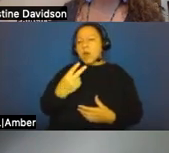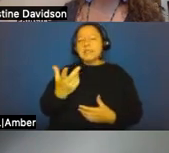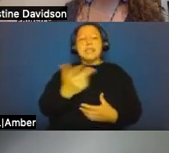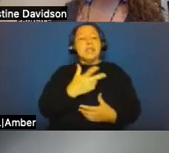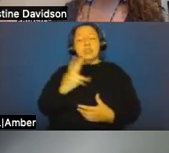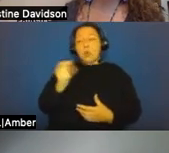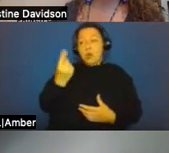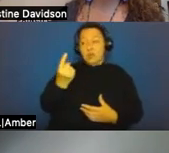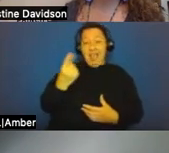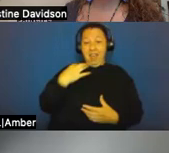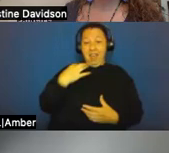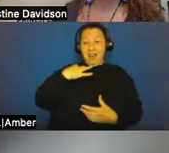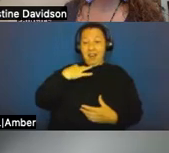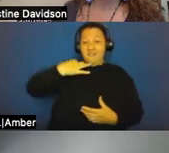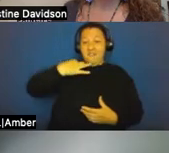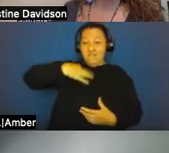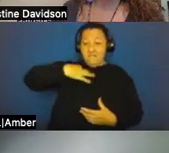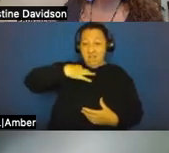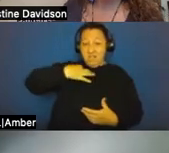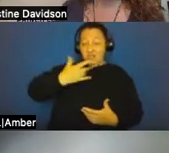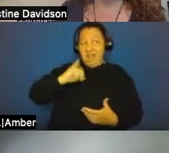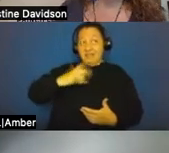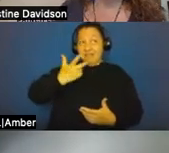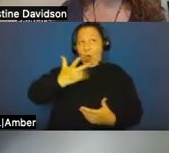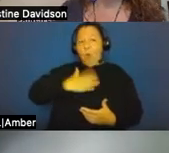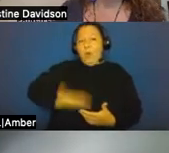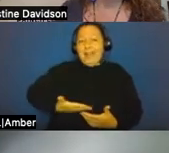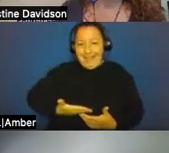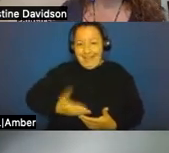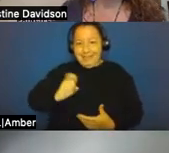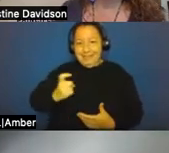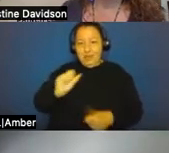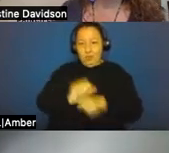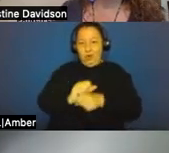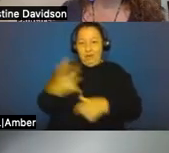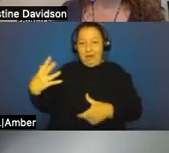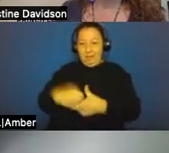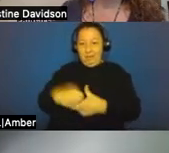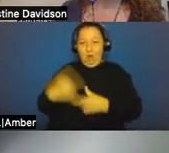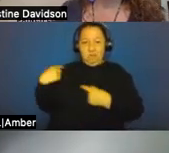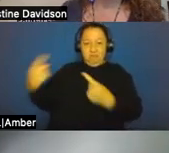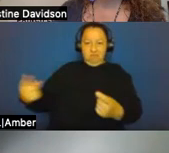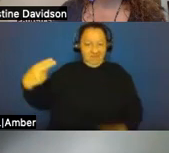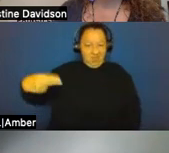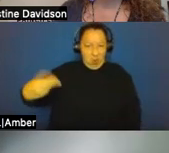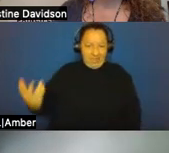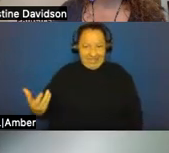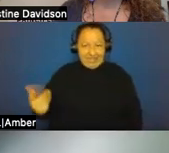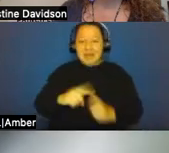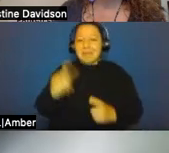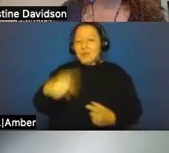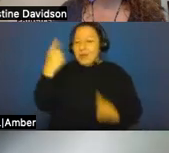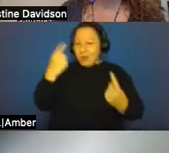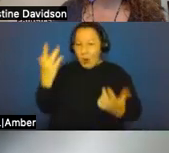for such a huge part of history. But you also have to consider why people are